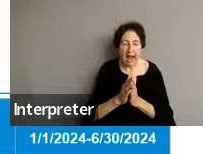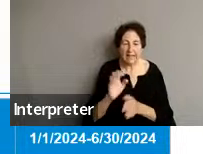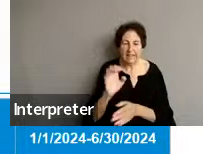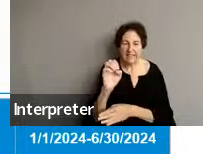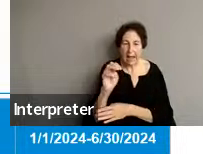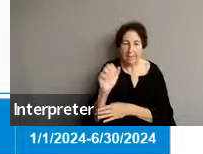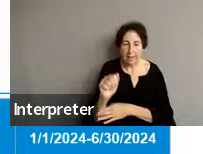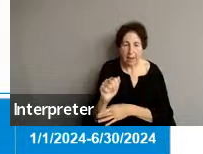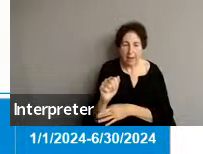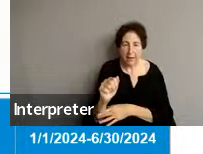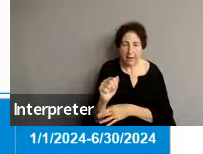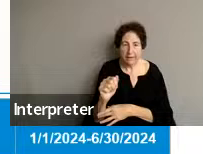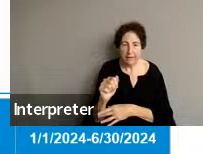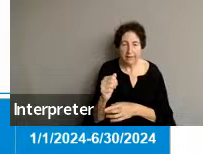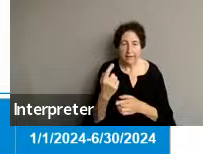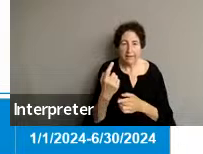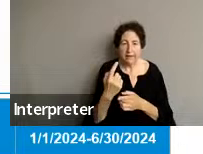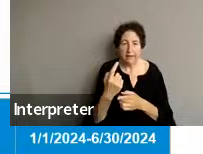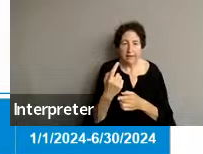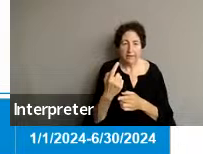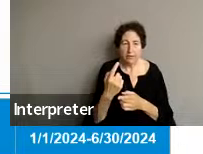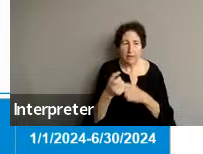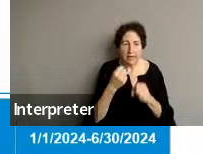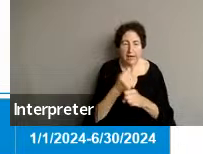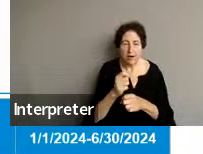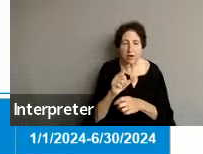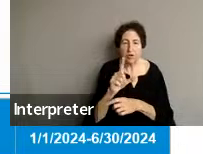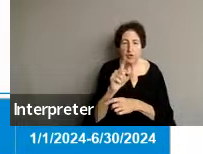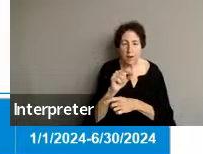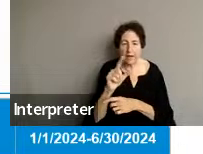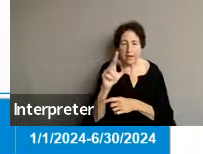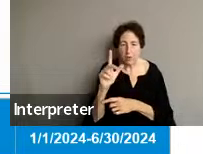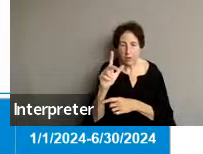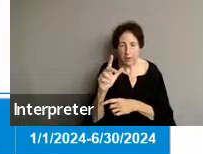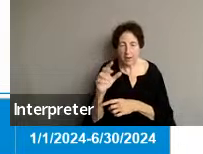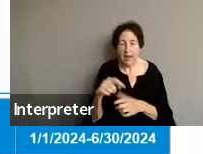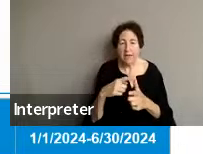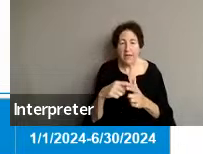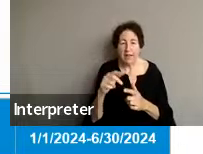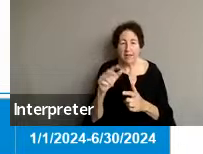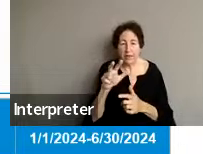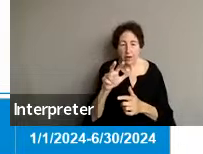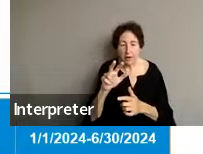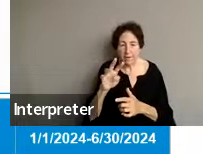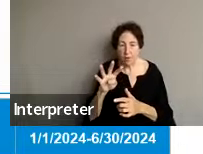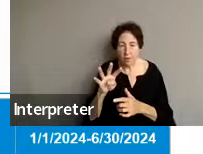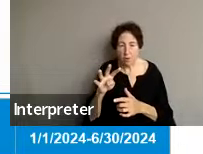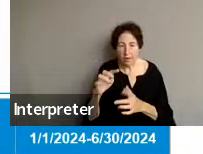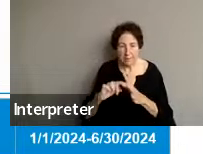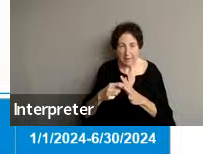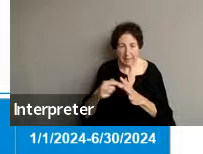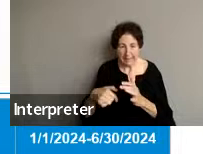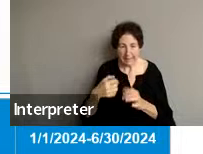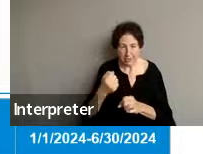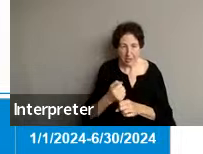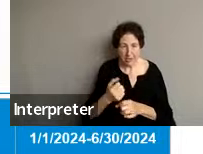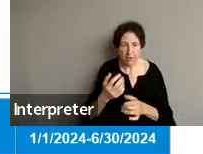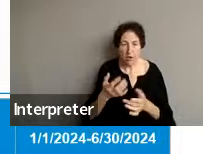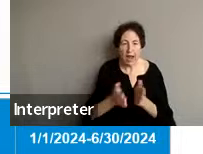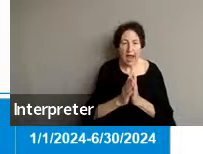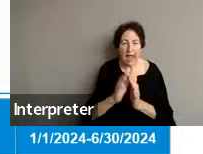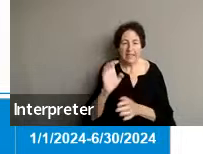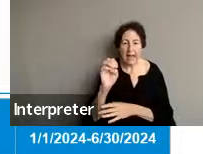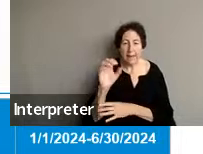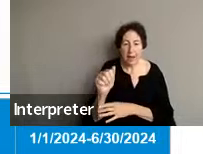in the calendar year of 2023 and 34 in the first half of this year. So Ask Emma is